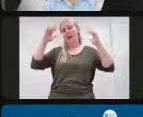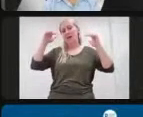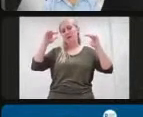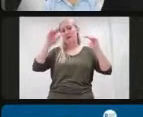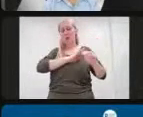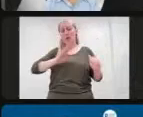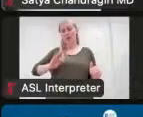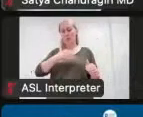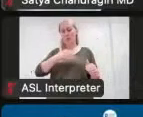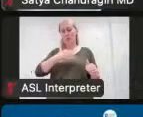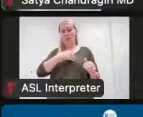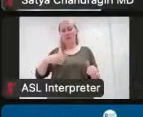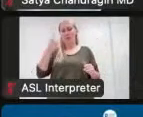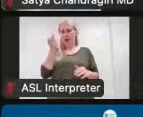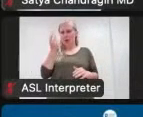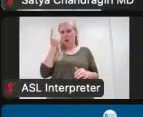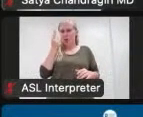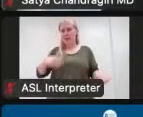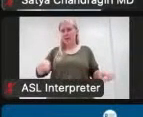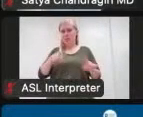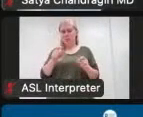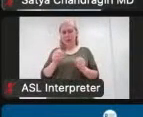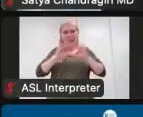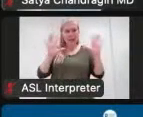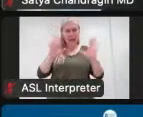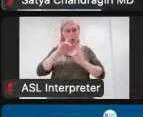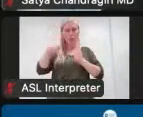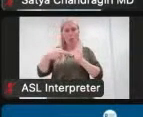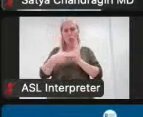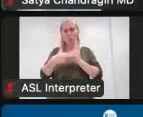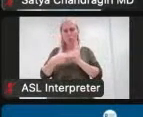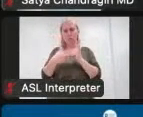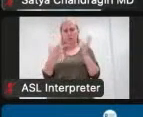members understand those clear roles.